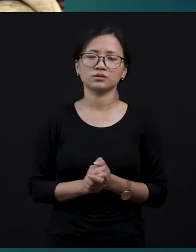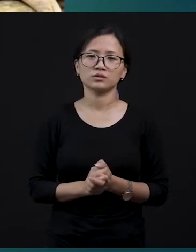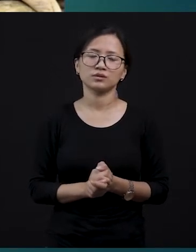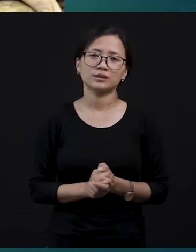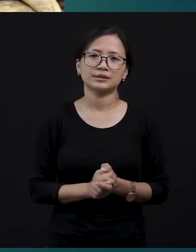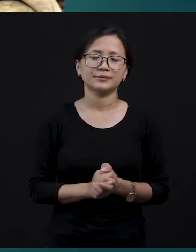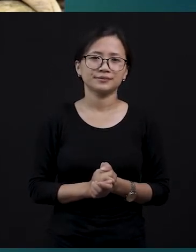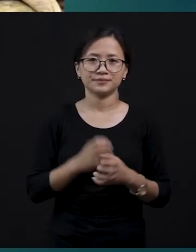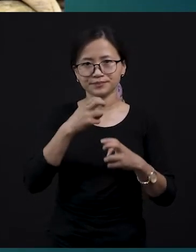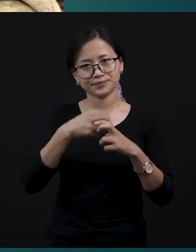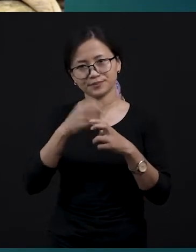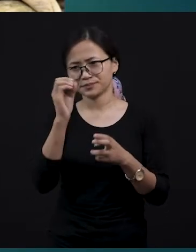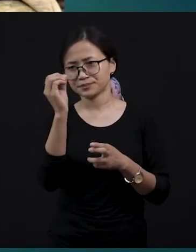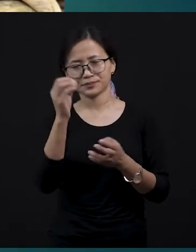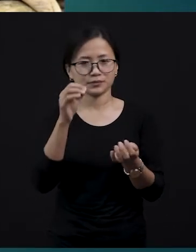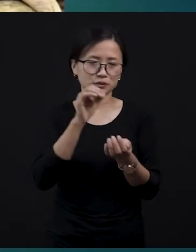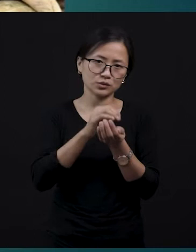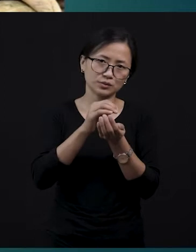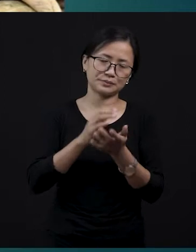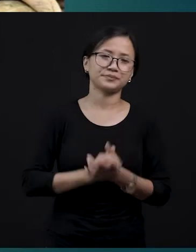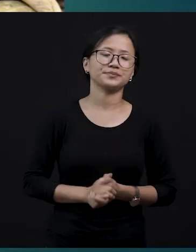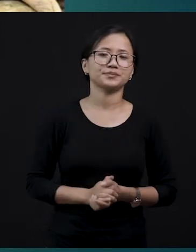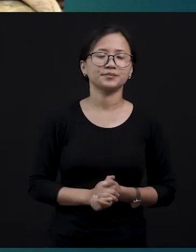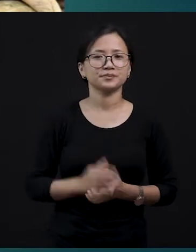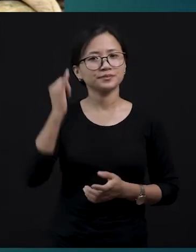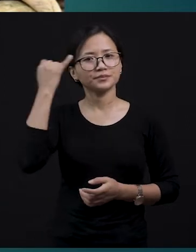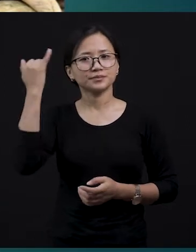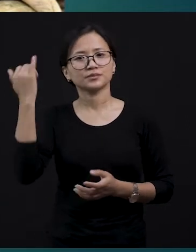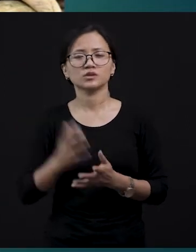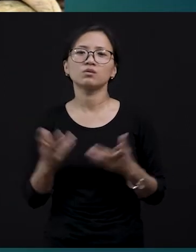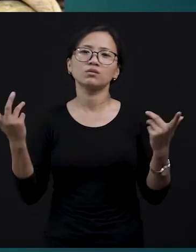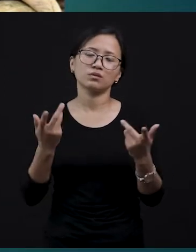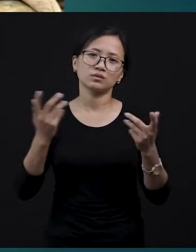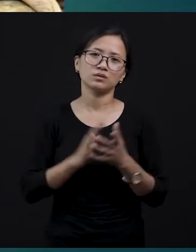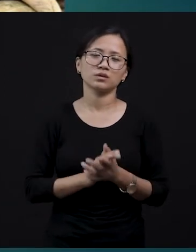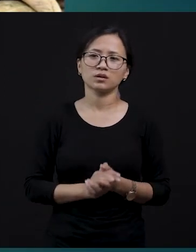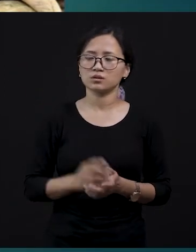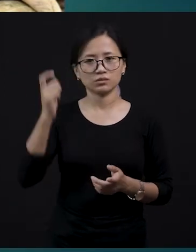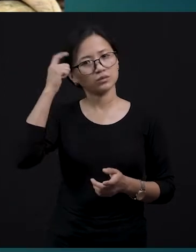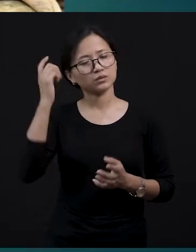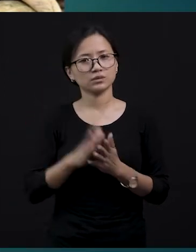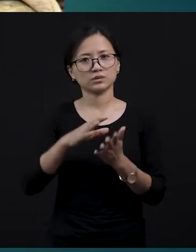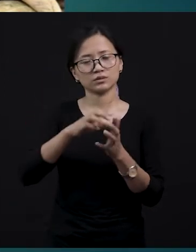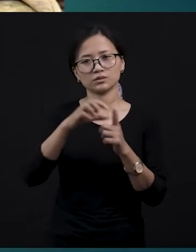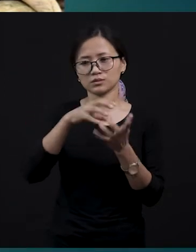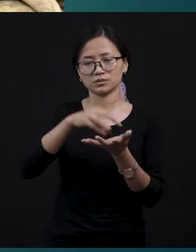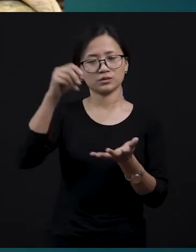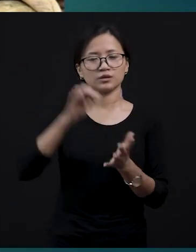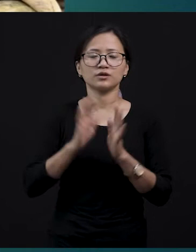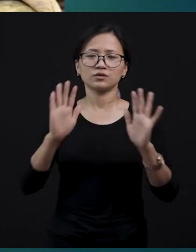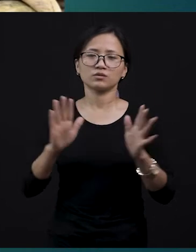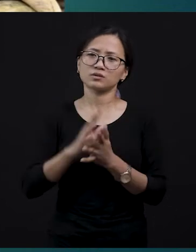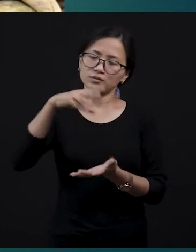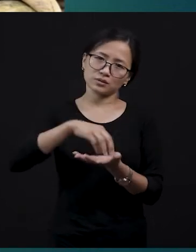pebbles like that, okay? So that is something that we never imagined of. We think that deserts are only sands, but there will be some deserts like this